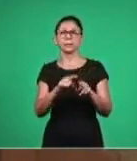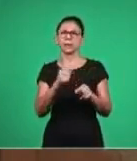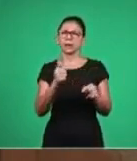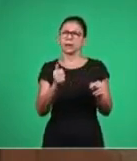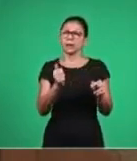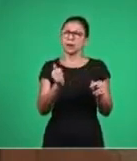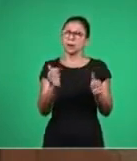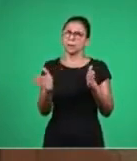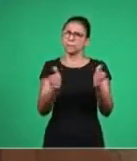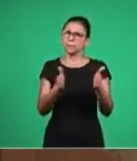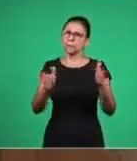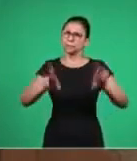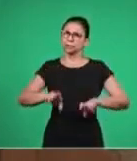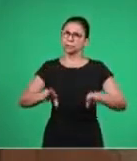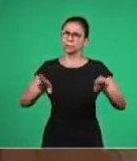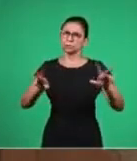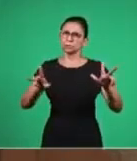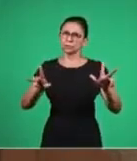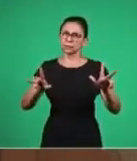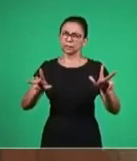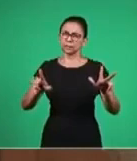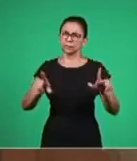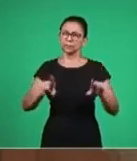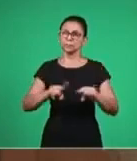that are part of another,